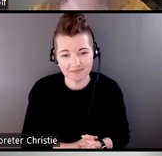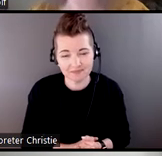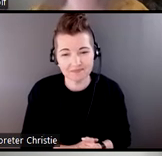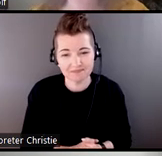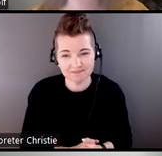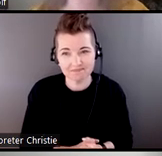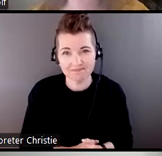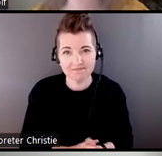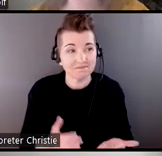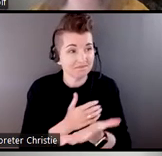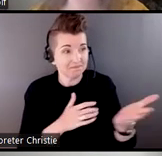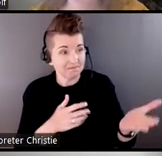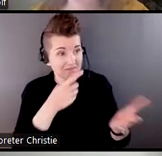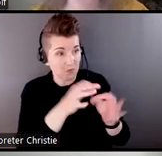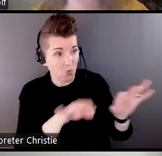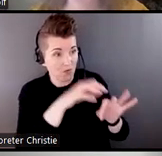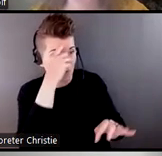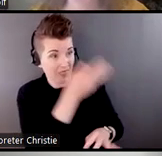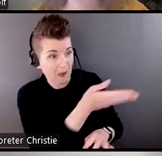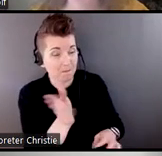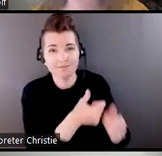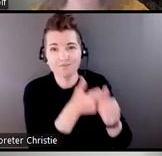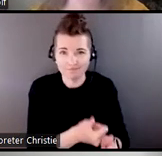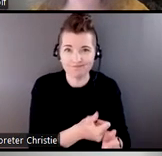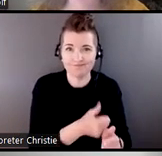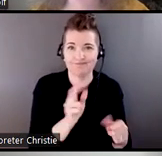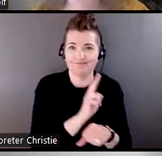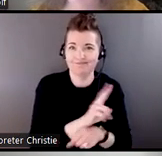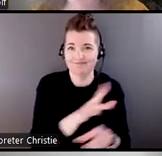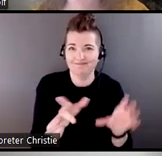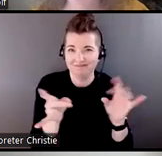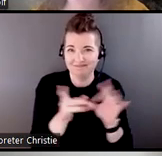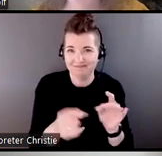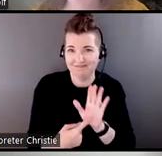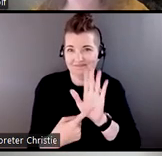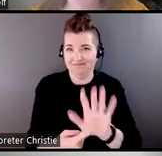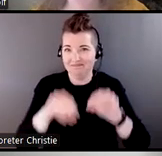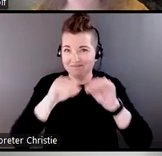messaging. So thank you all so much. If you could please complete the survey, that would